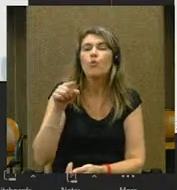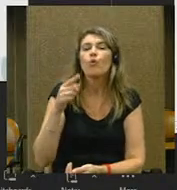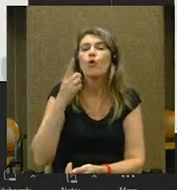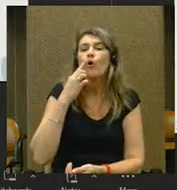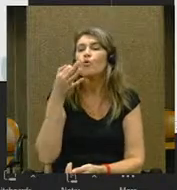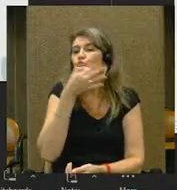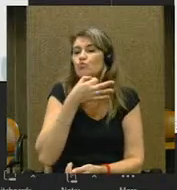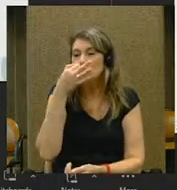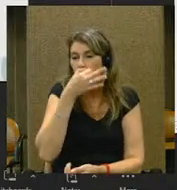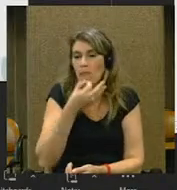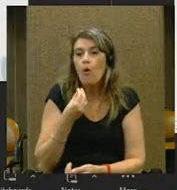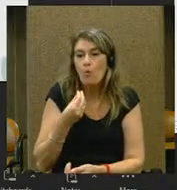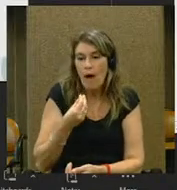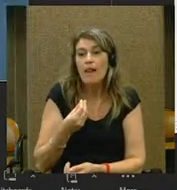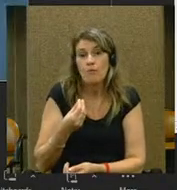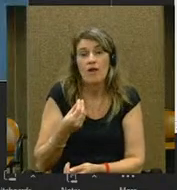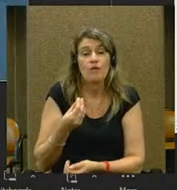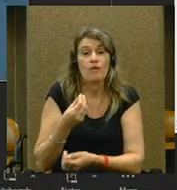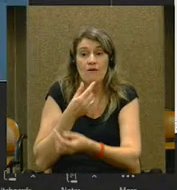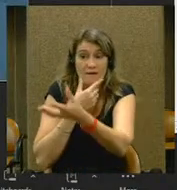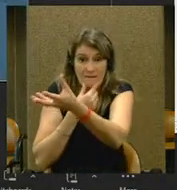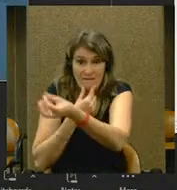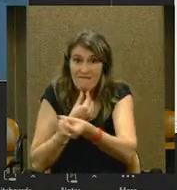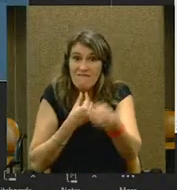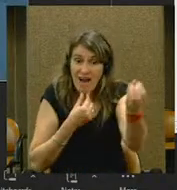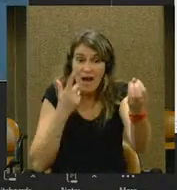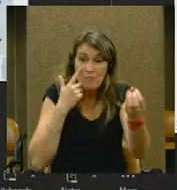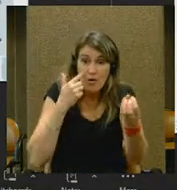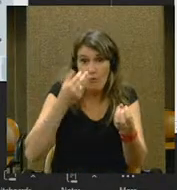access the services available.